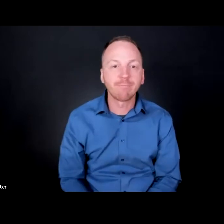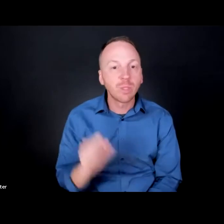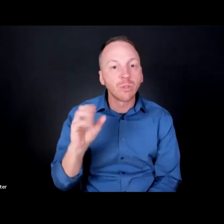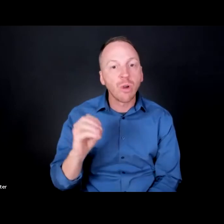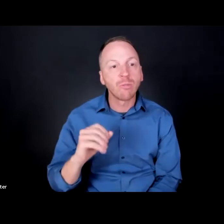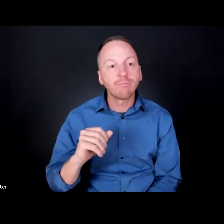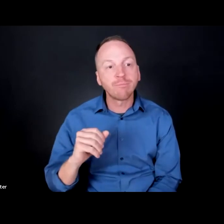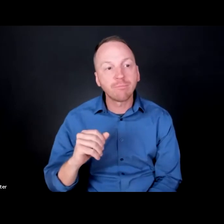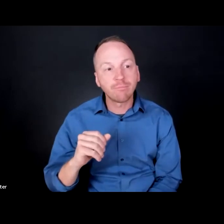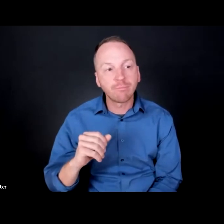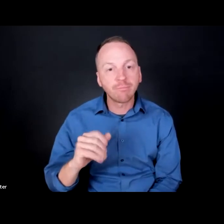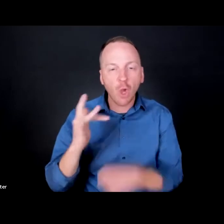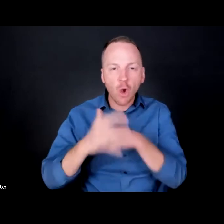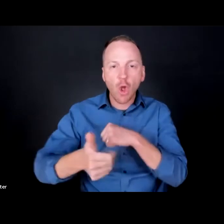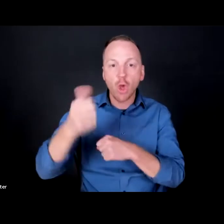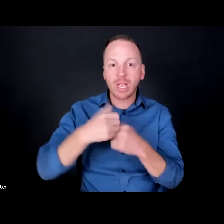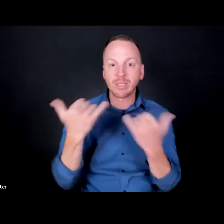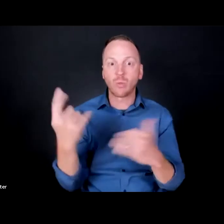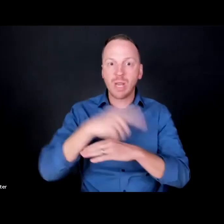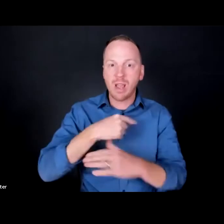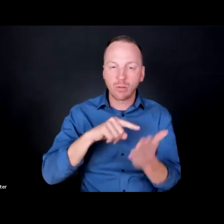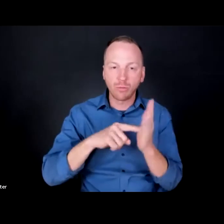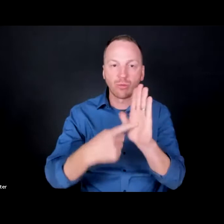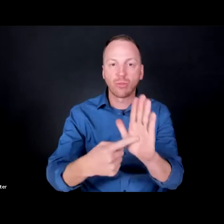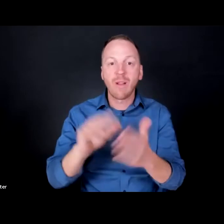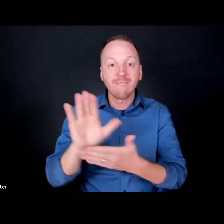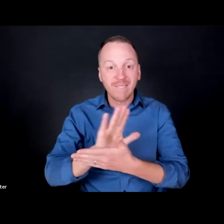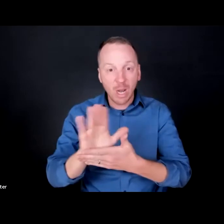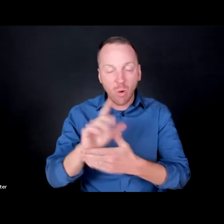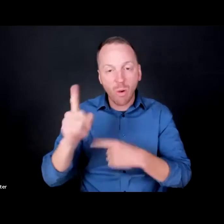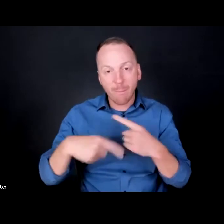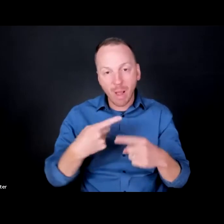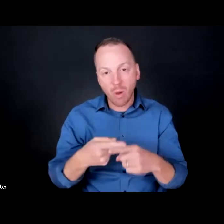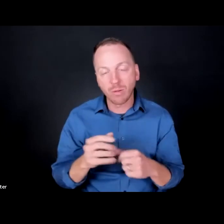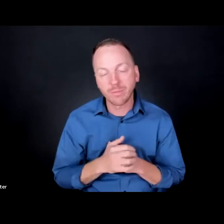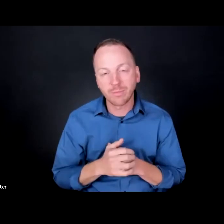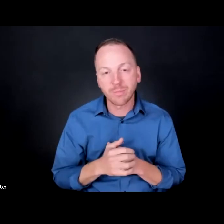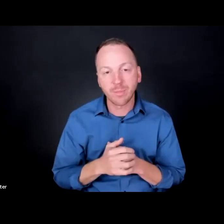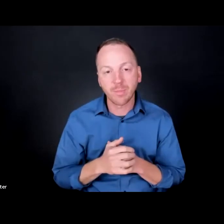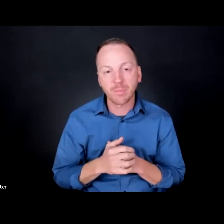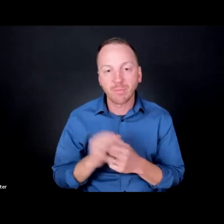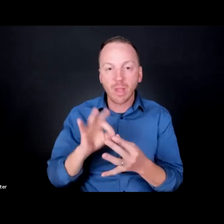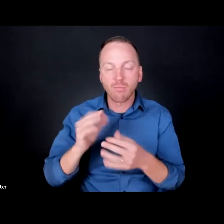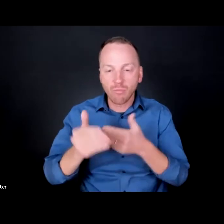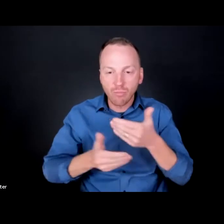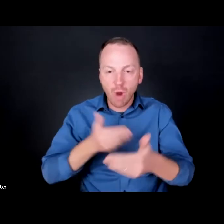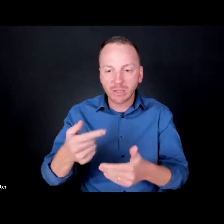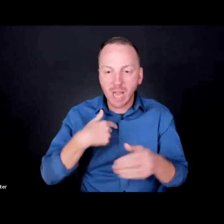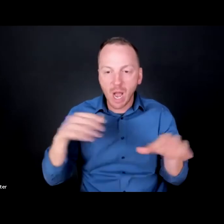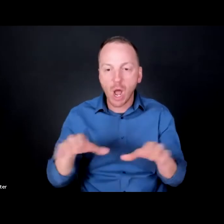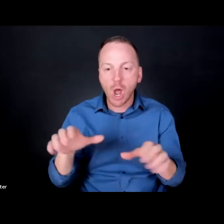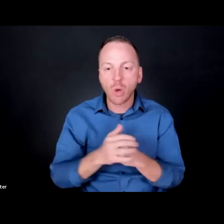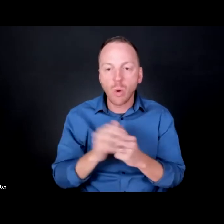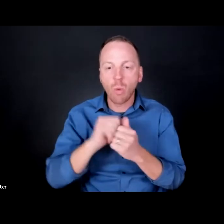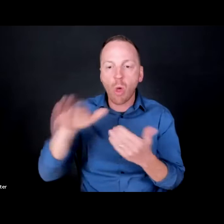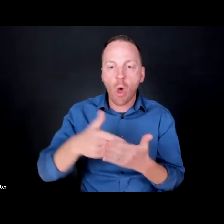So earlier in the day, I showed a video about the process that I do with all